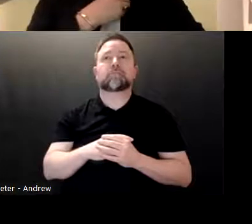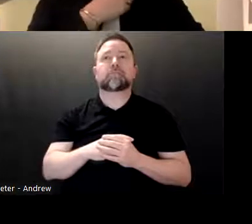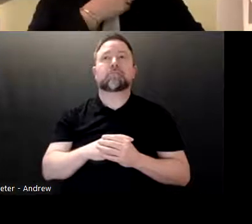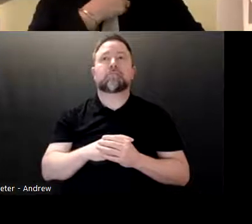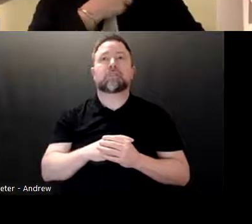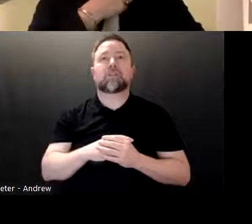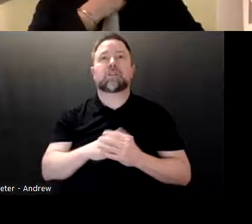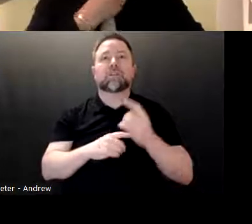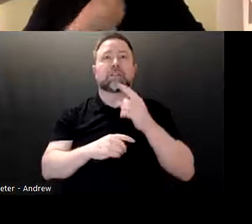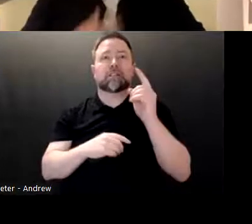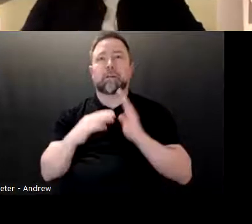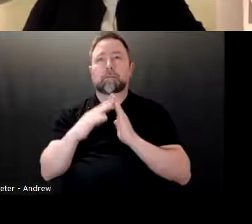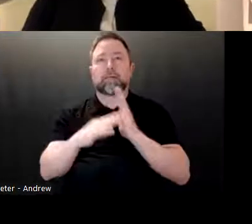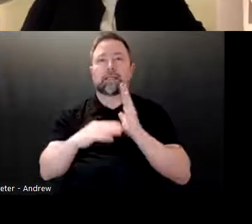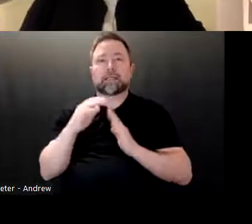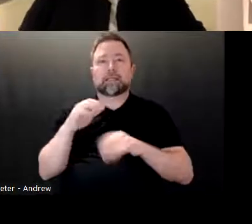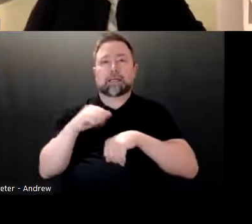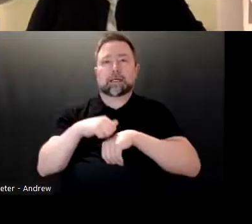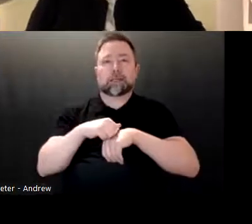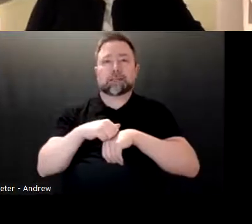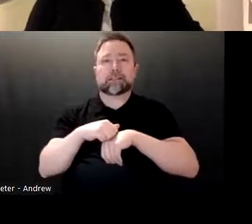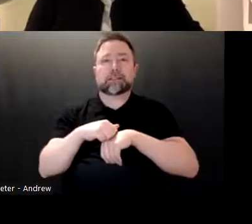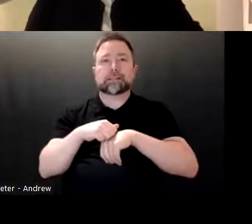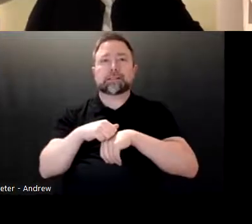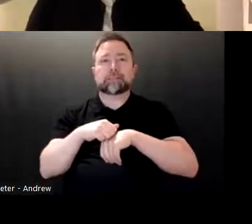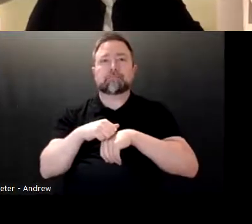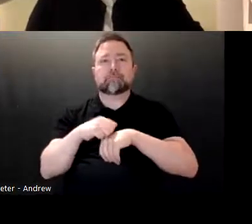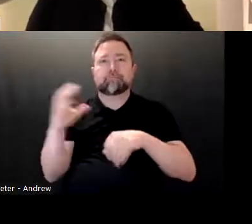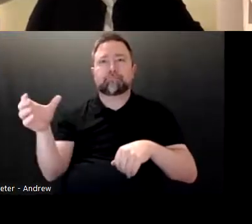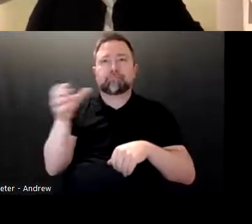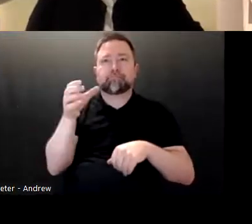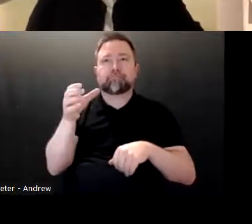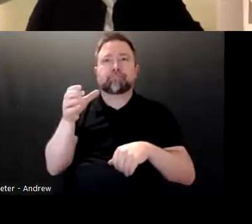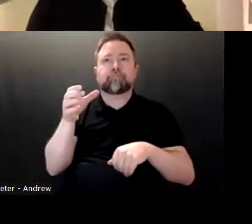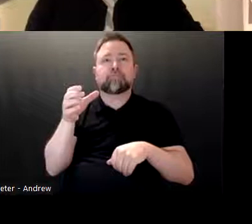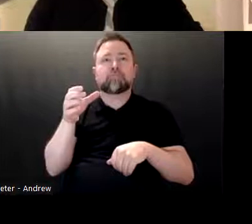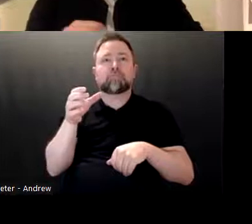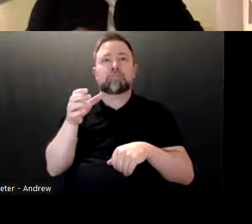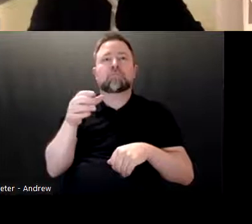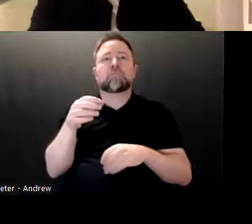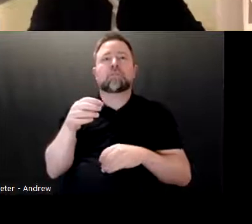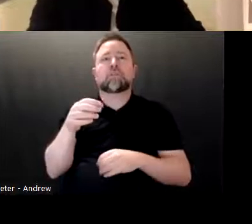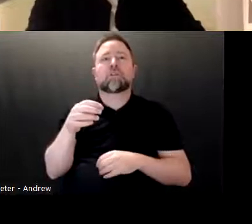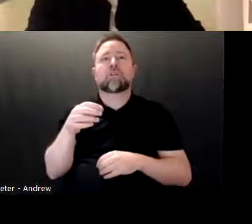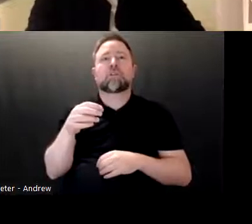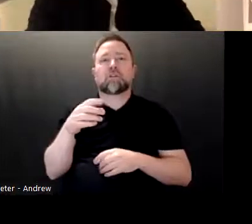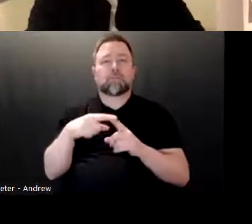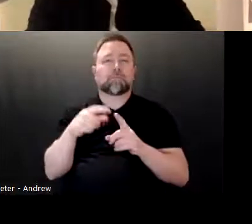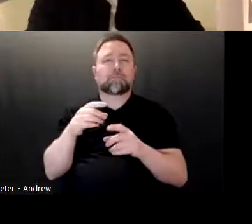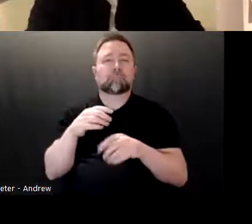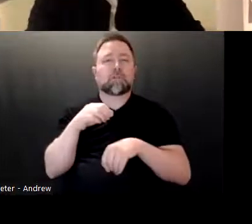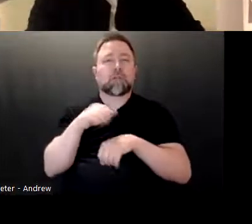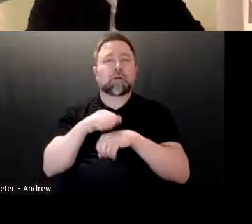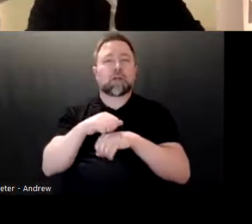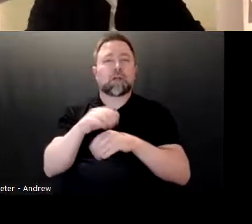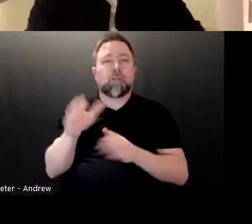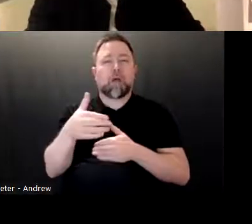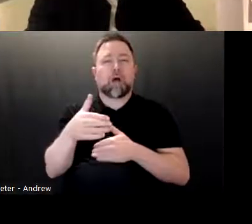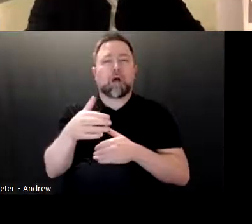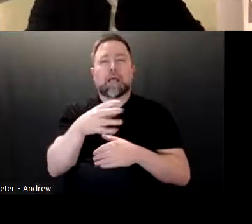Here showing a recent photograph of the studio that shows some of the later additions from the 1960s,